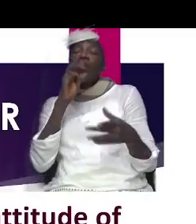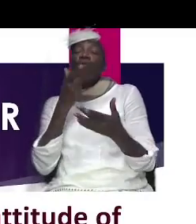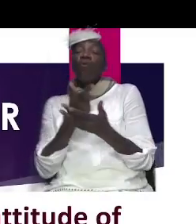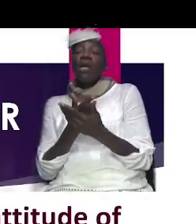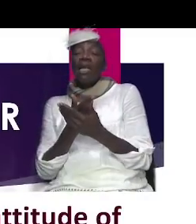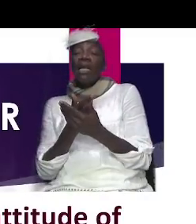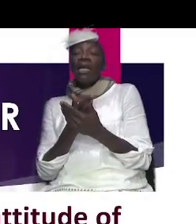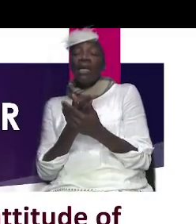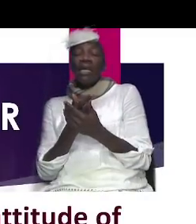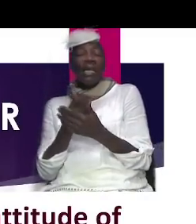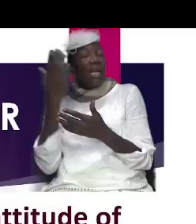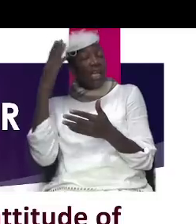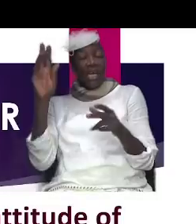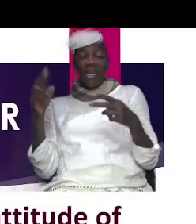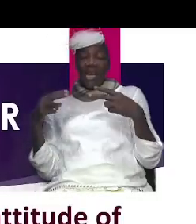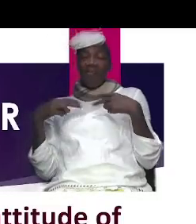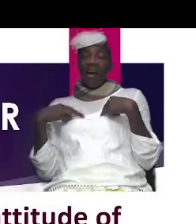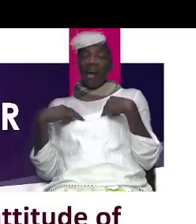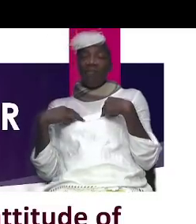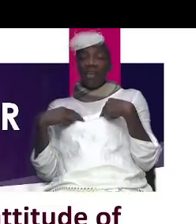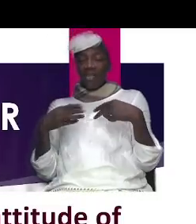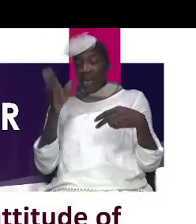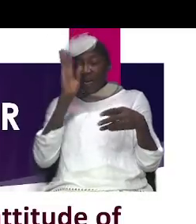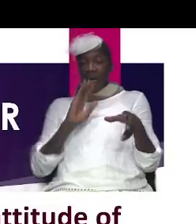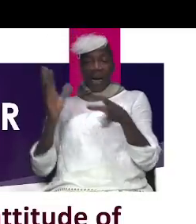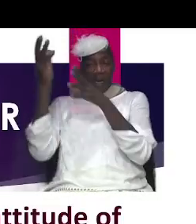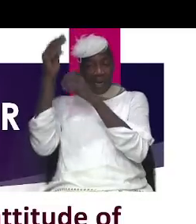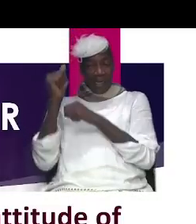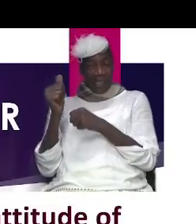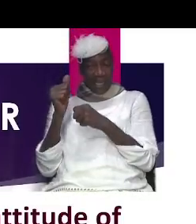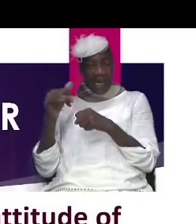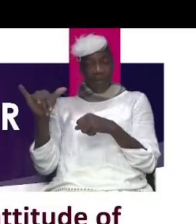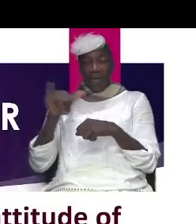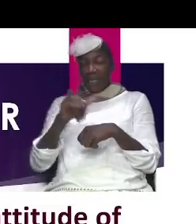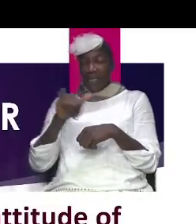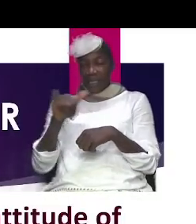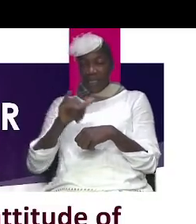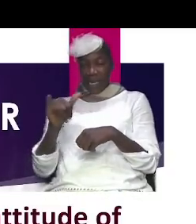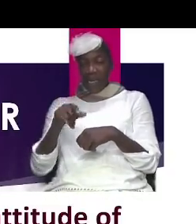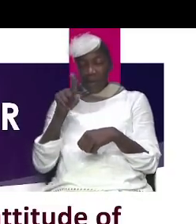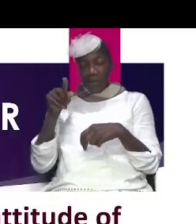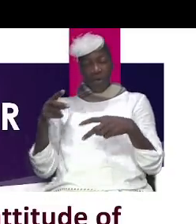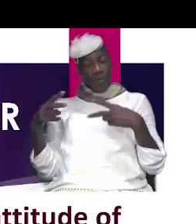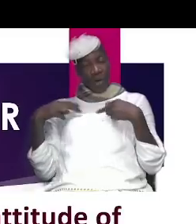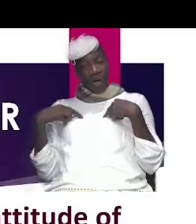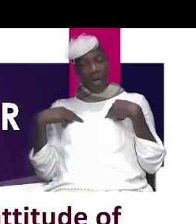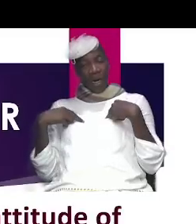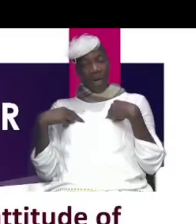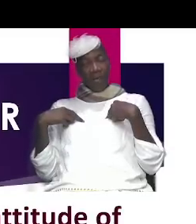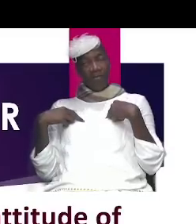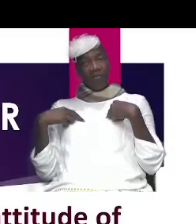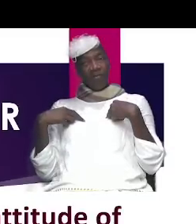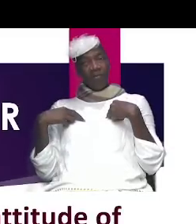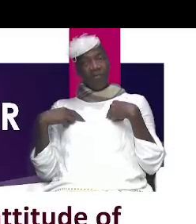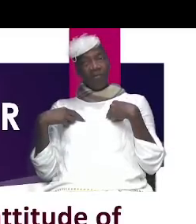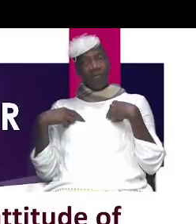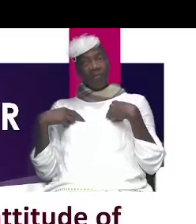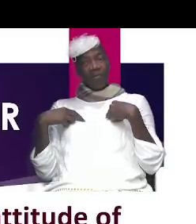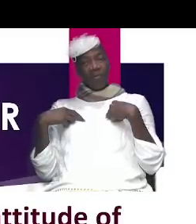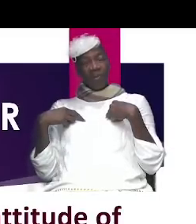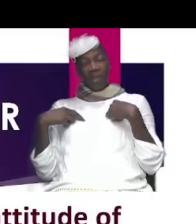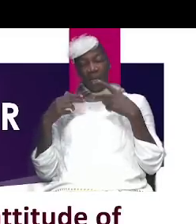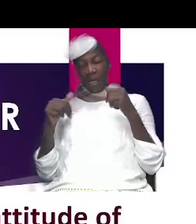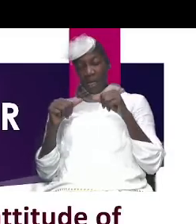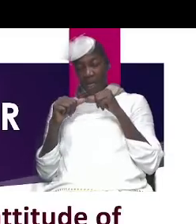accept it as if you had it. And this is something that I want us to understand. And that's why I am